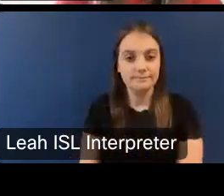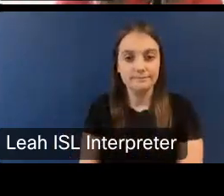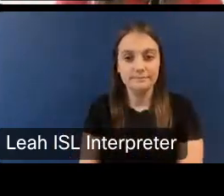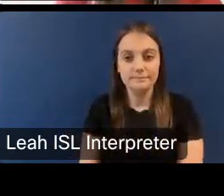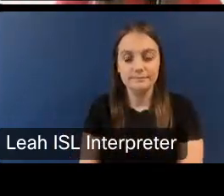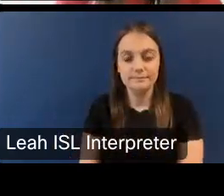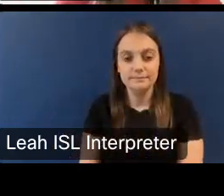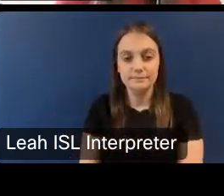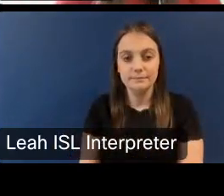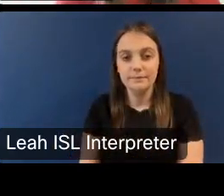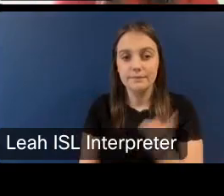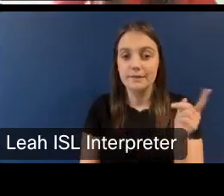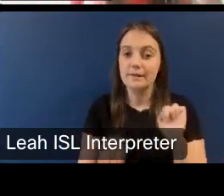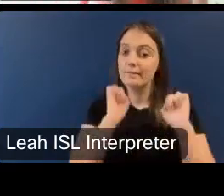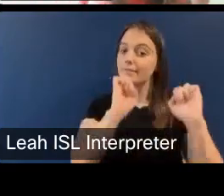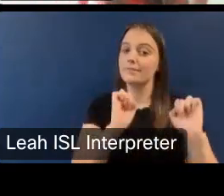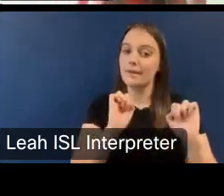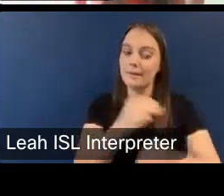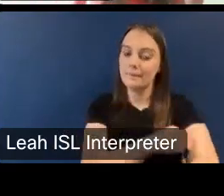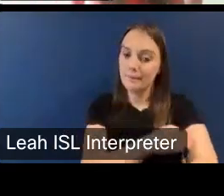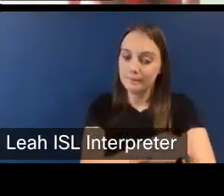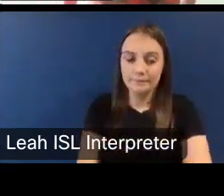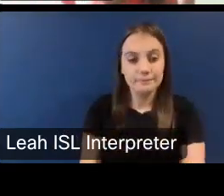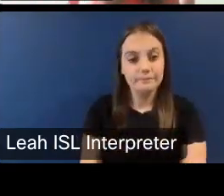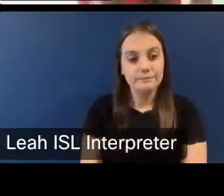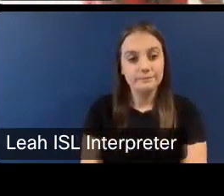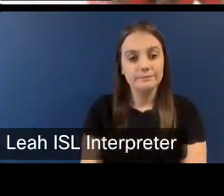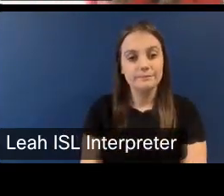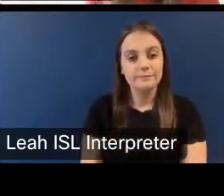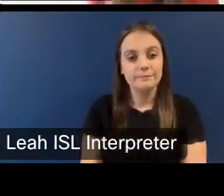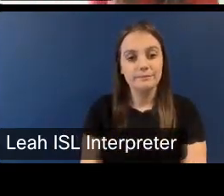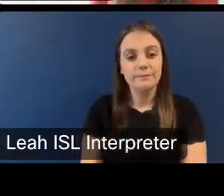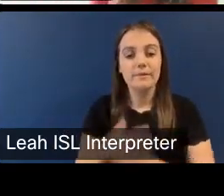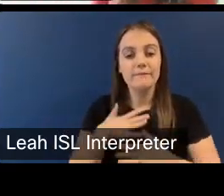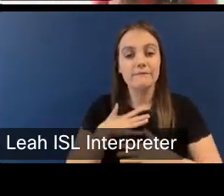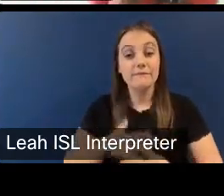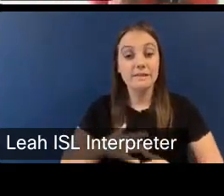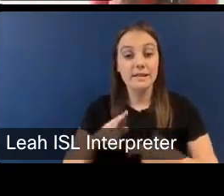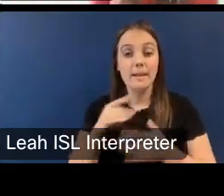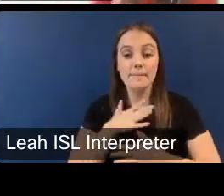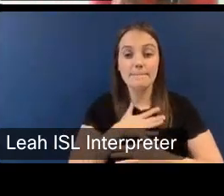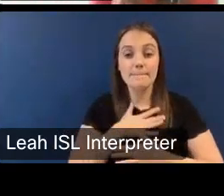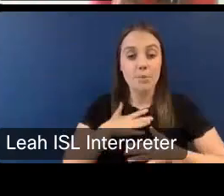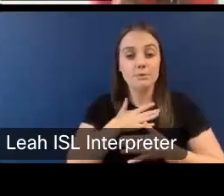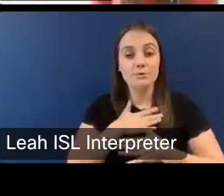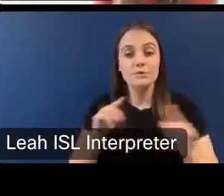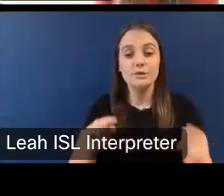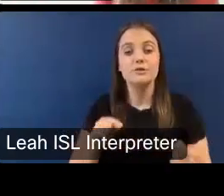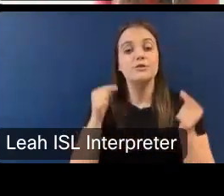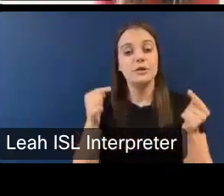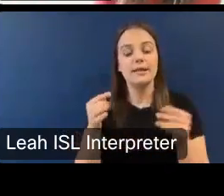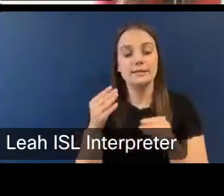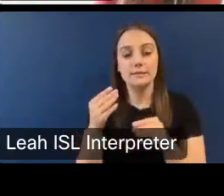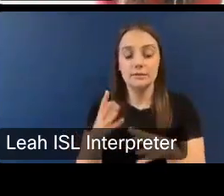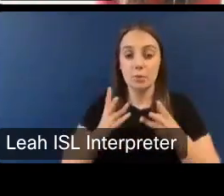this is their wicked problem, was that there was a physical and emotional challenge that women face in the first few